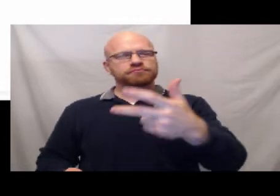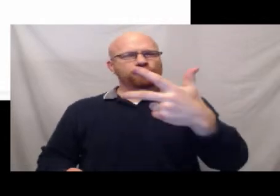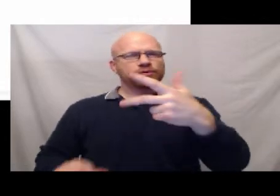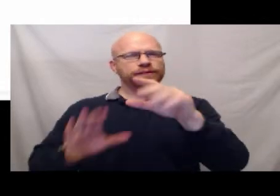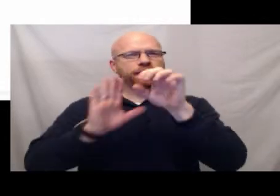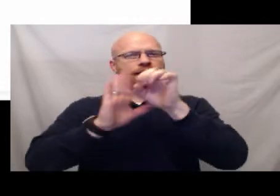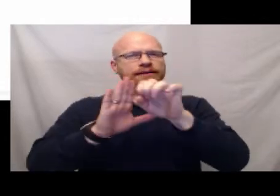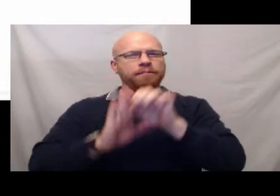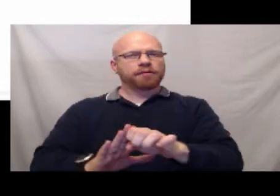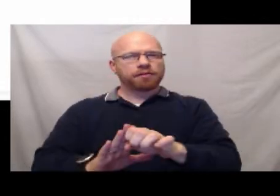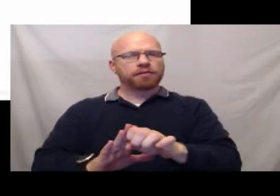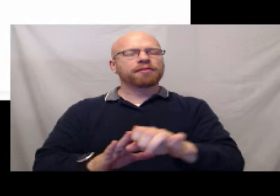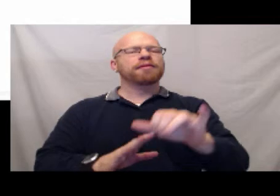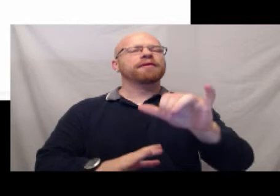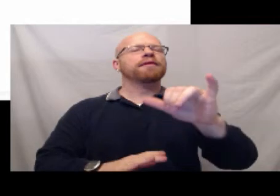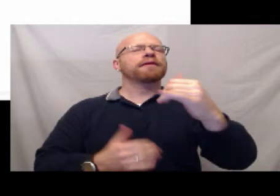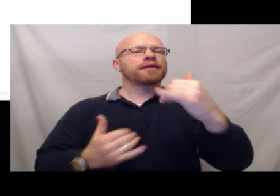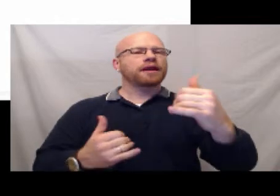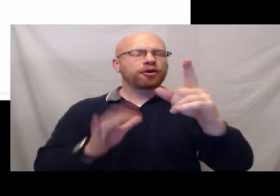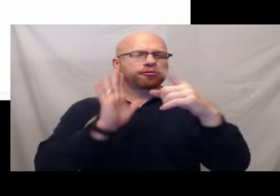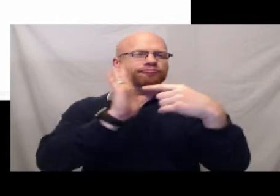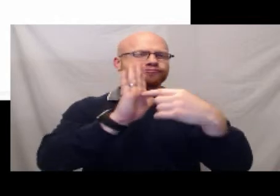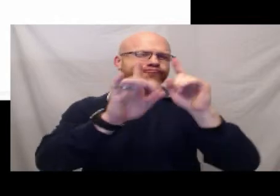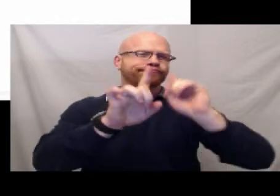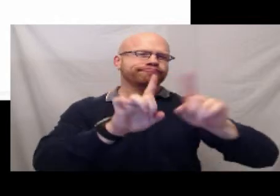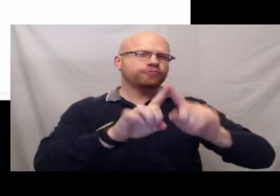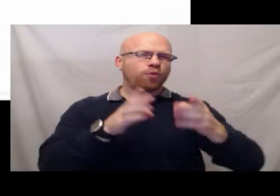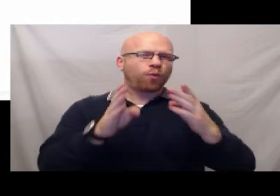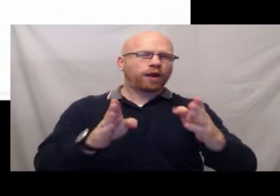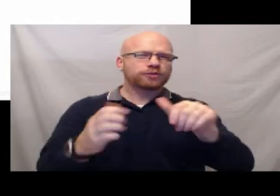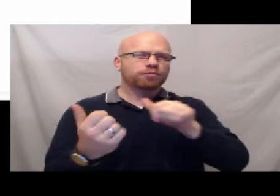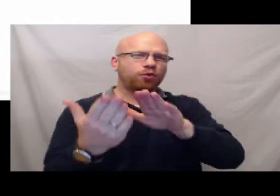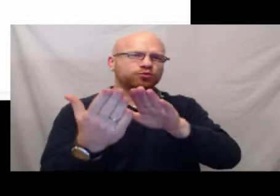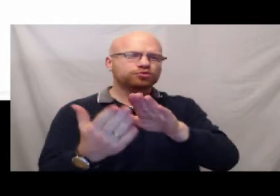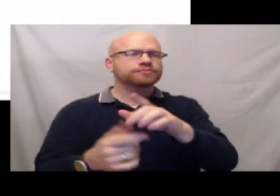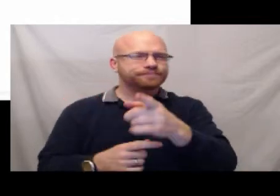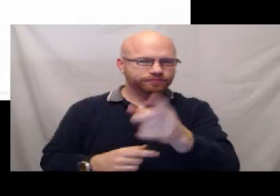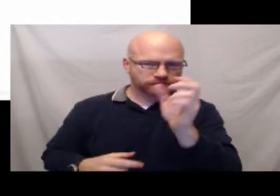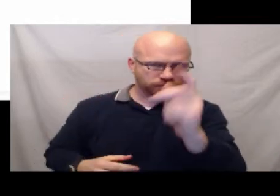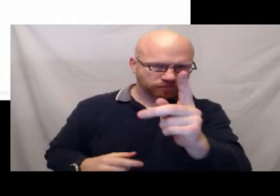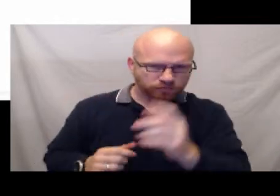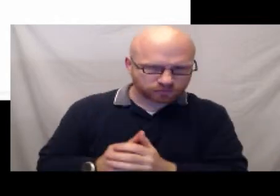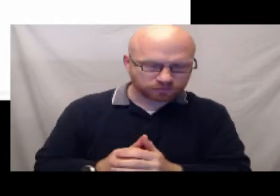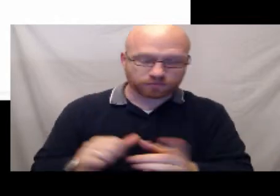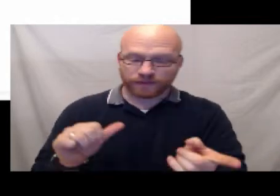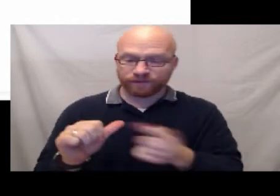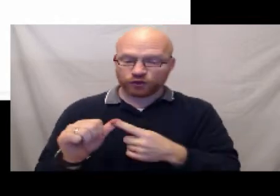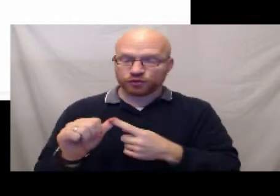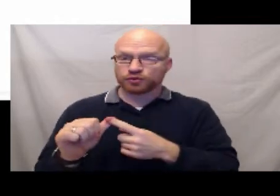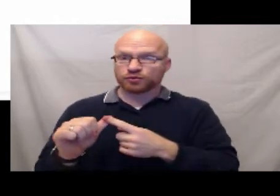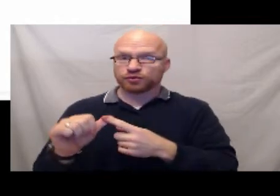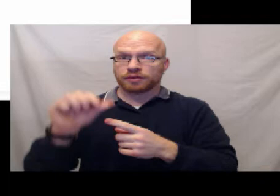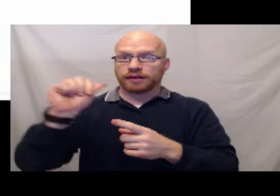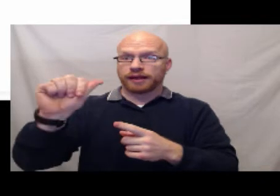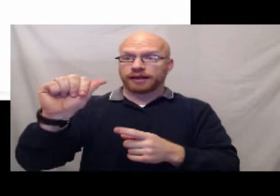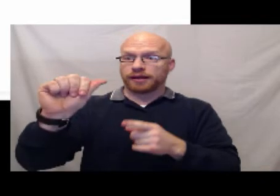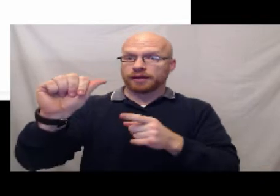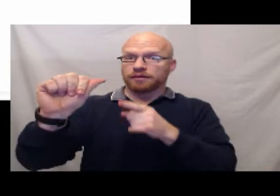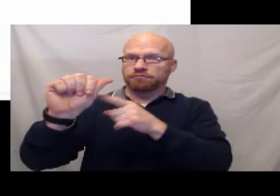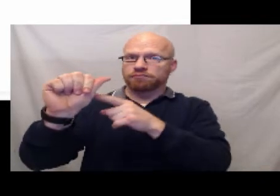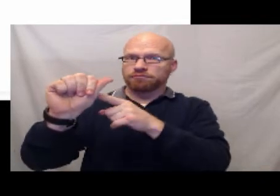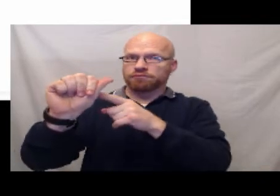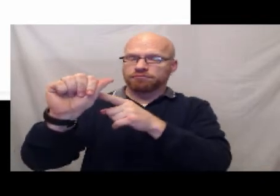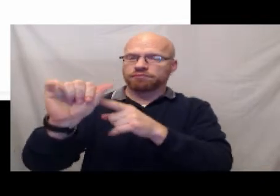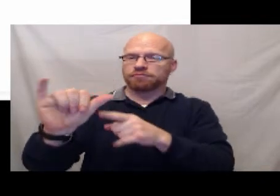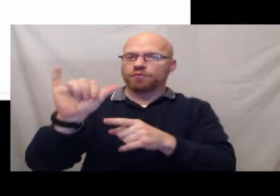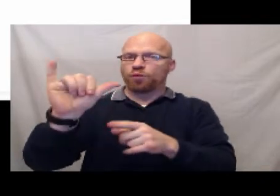Now we have three examples, and we're going to talk about different approaches for these three examples. And